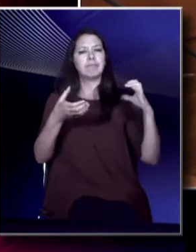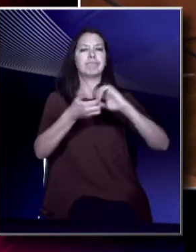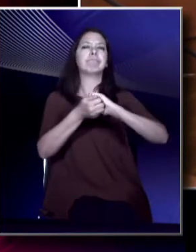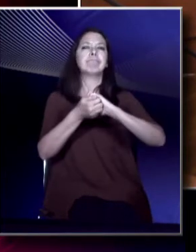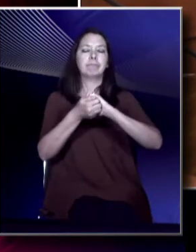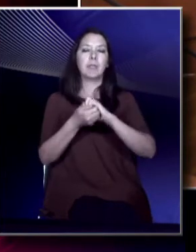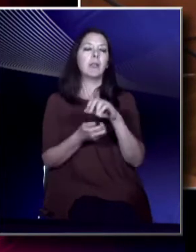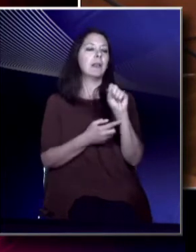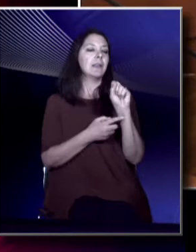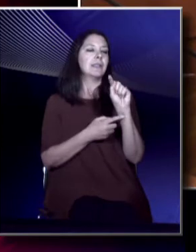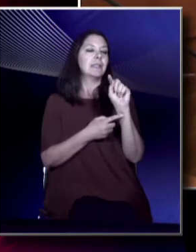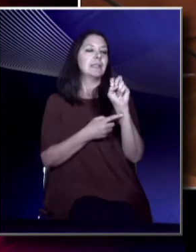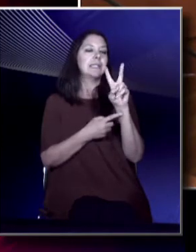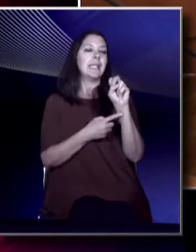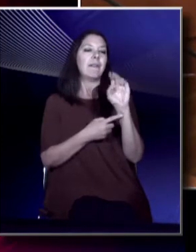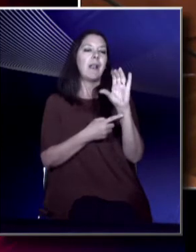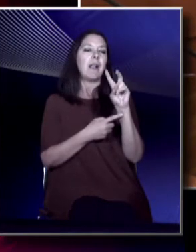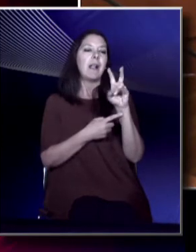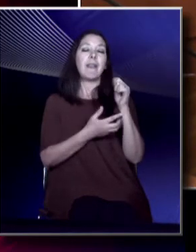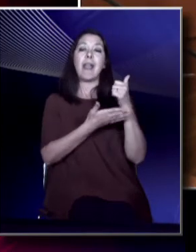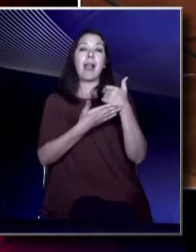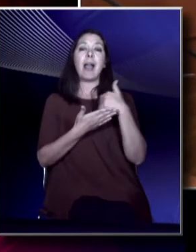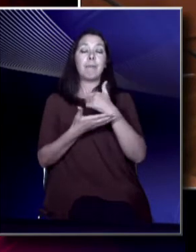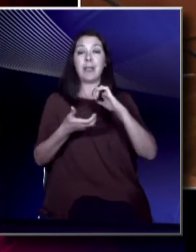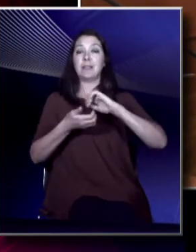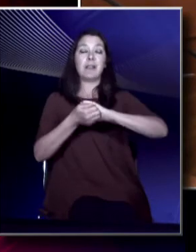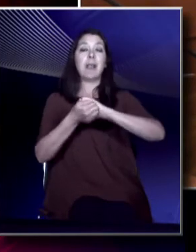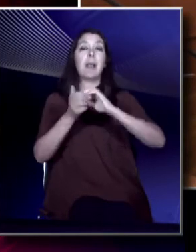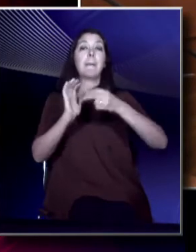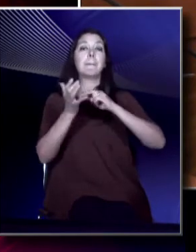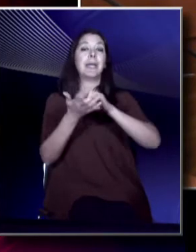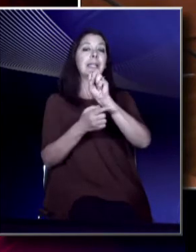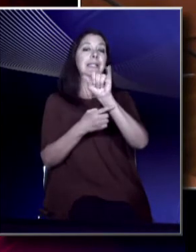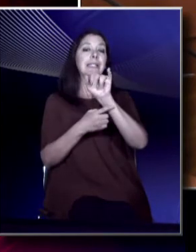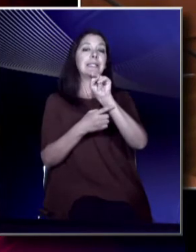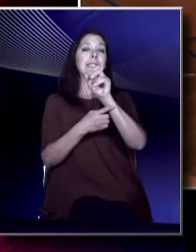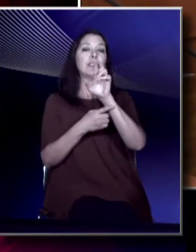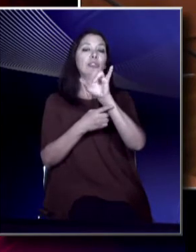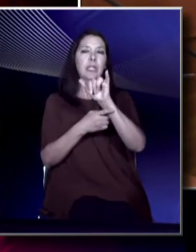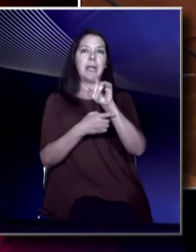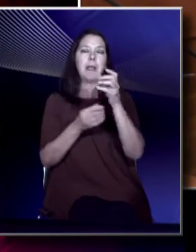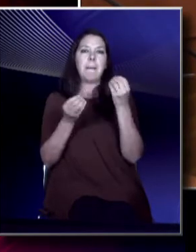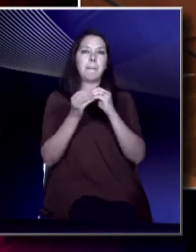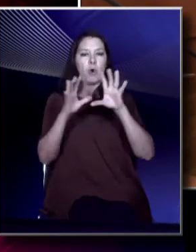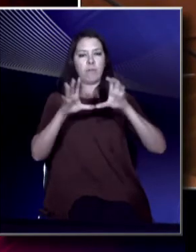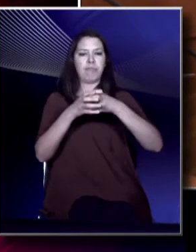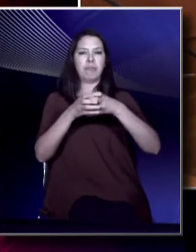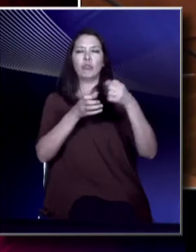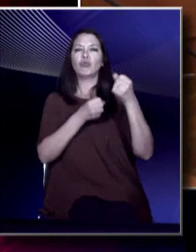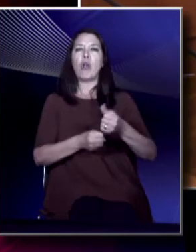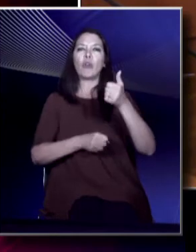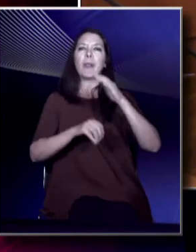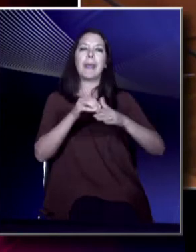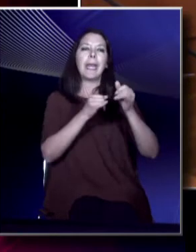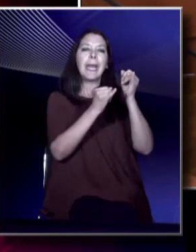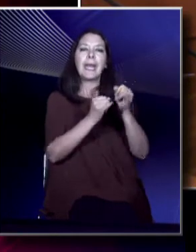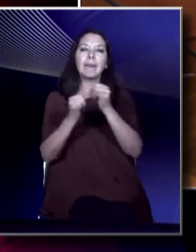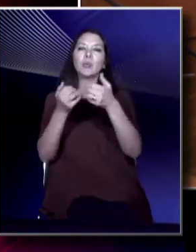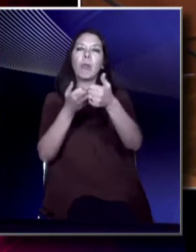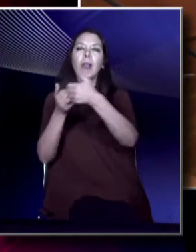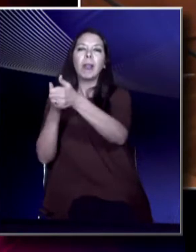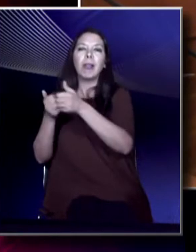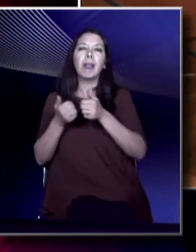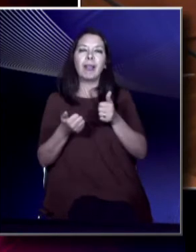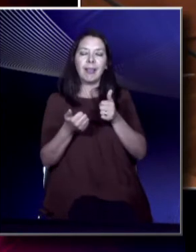7 Habits, synergy means the whole is greater than the sum of its parts. He says synergy is the essence of principle-centered leadership.